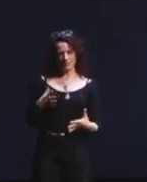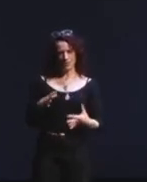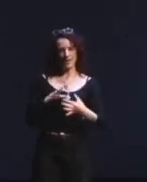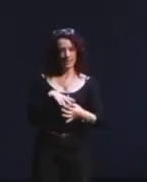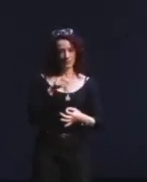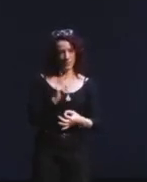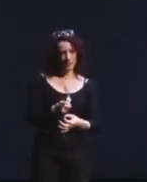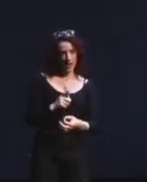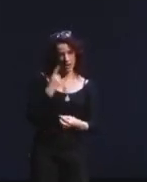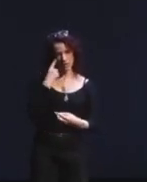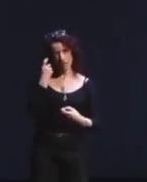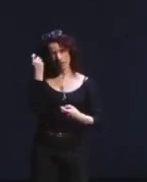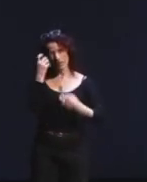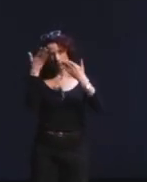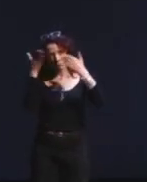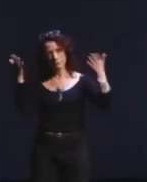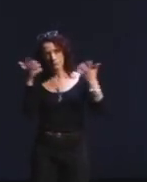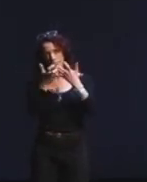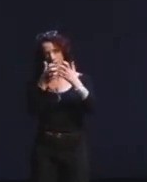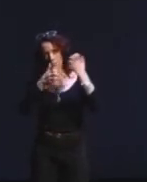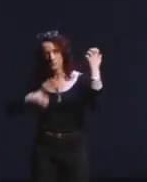things.